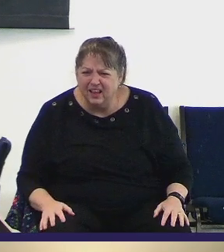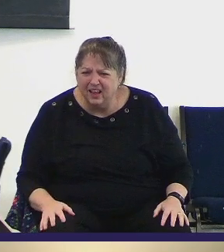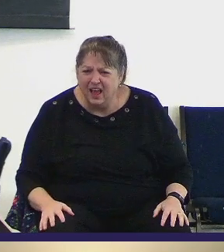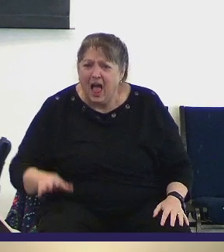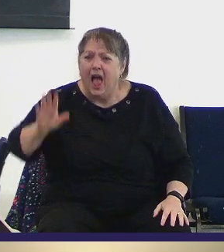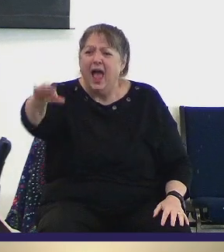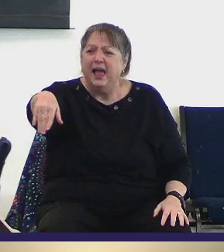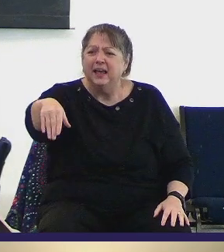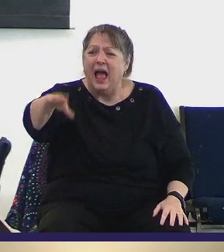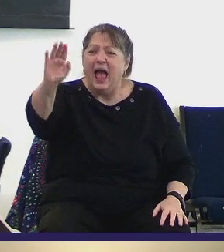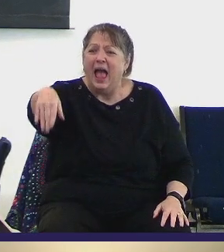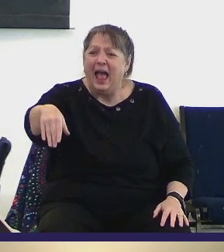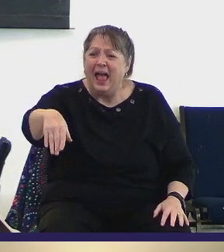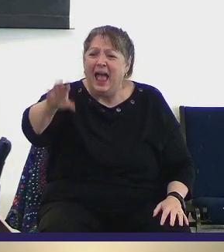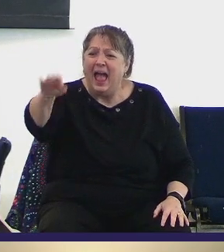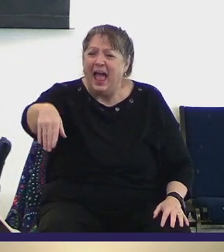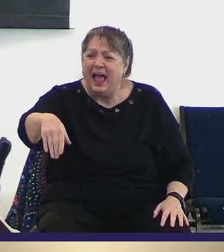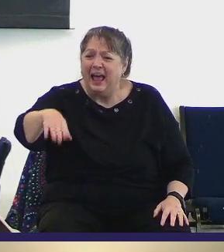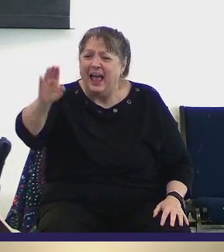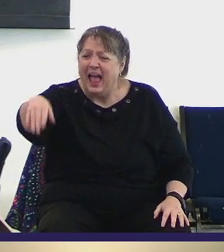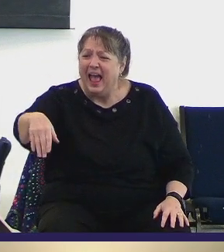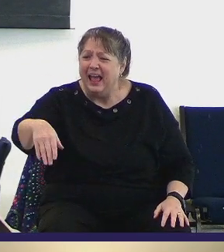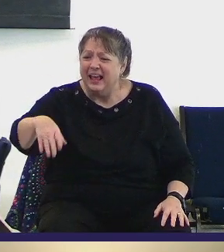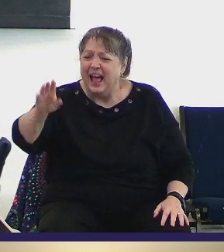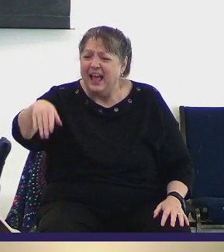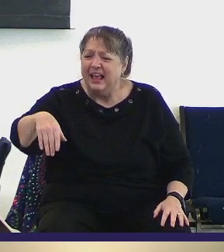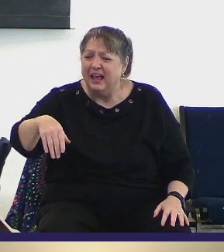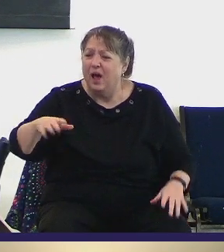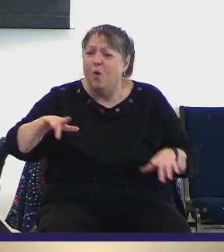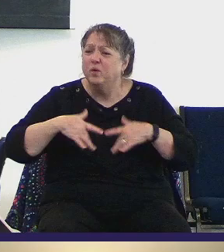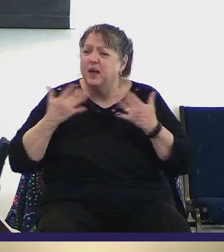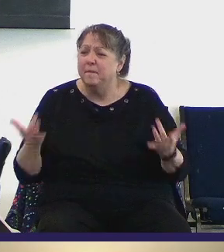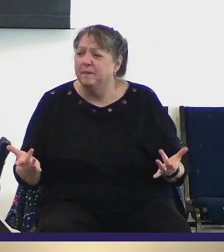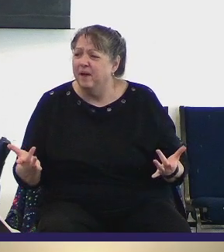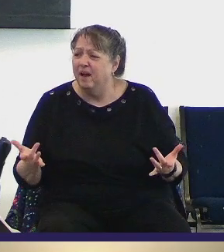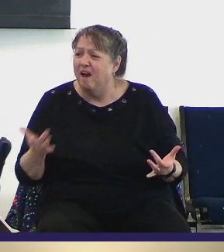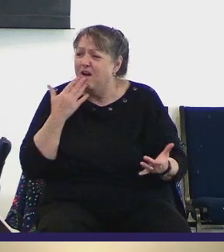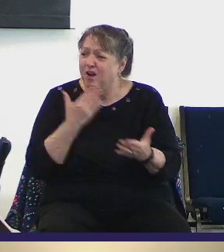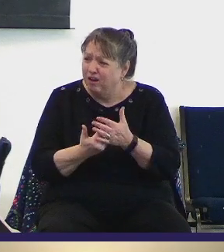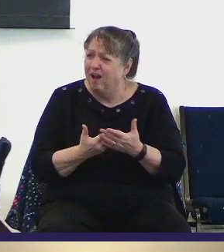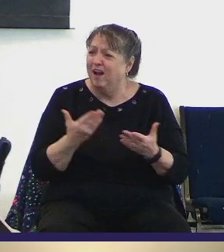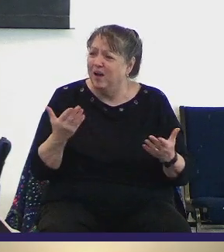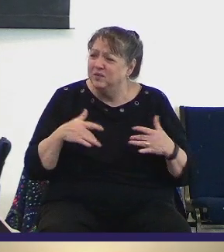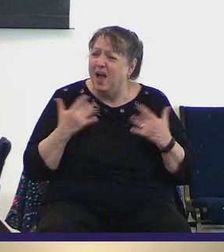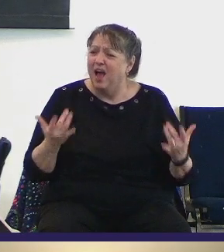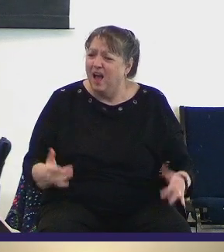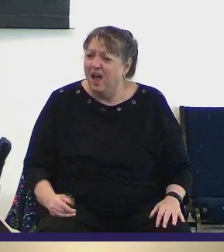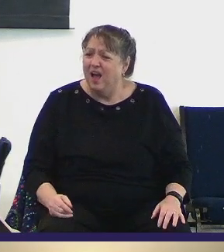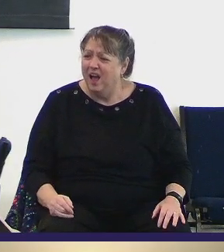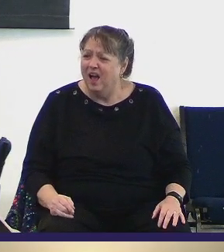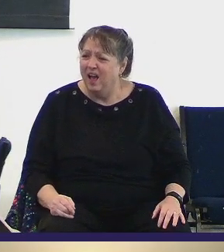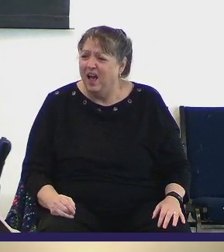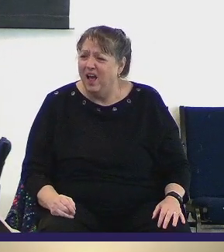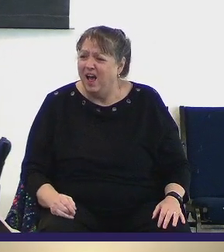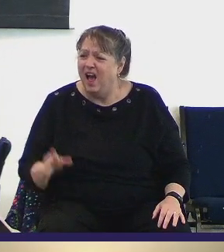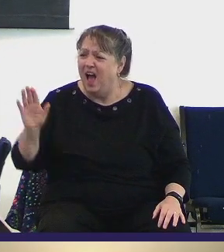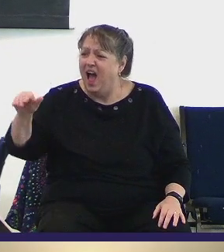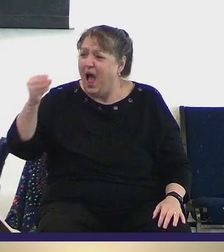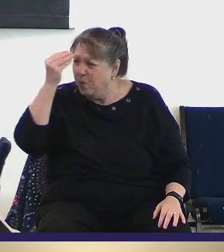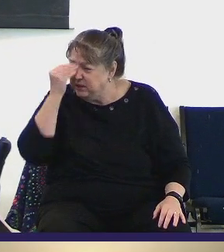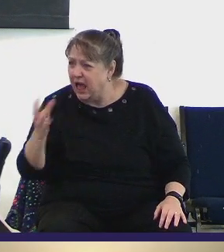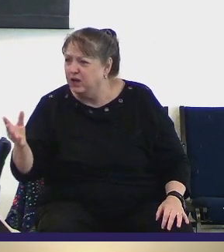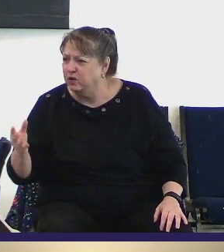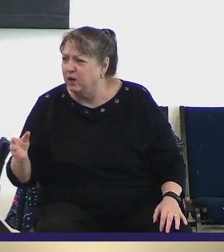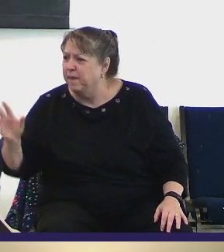Hey. Hey, guys. Hey. How are you? Oh, good. Good? Hey. I just wanted to tell you